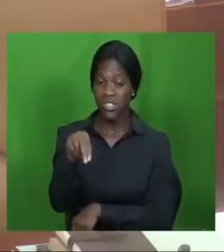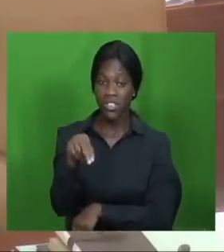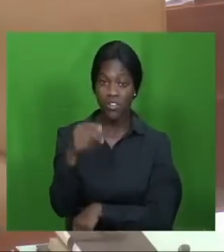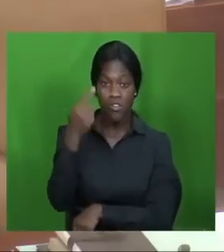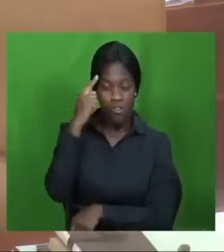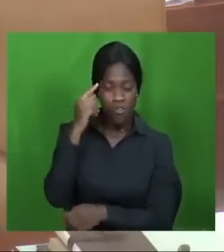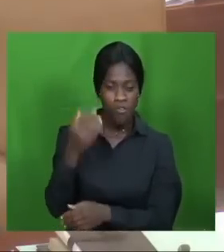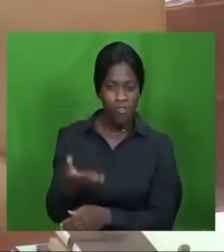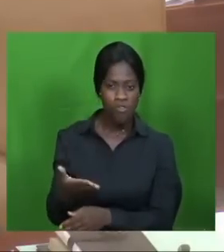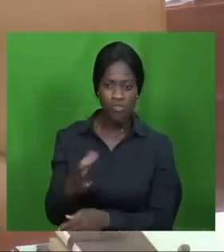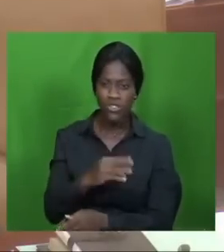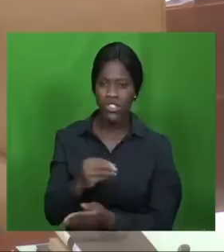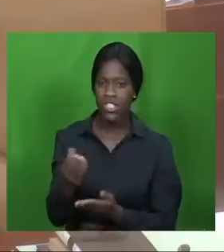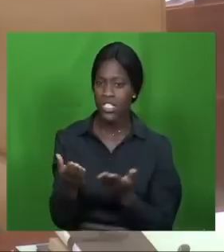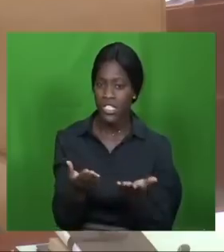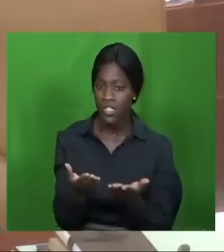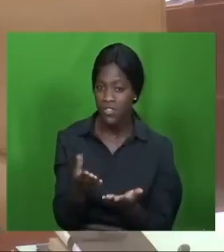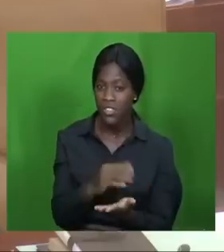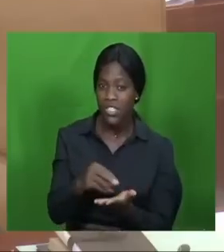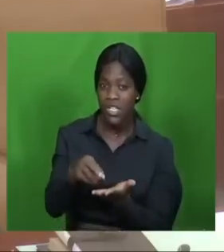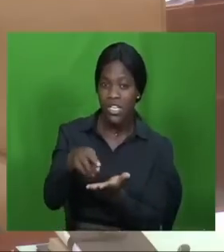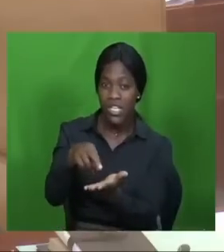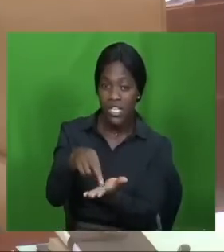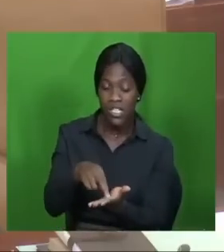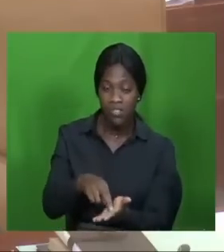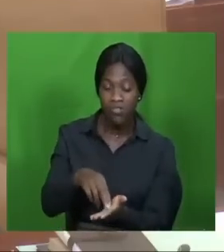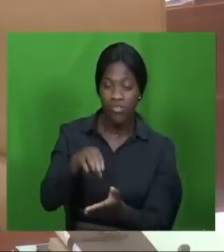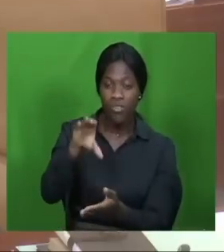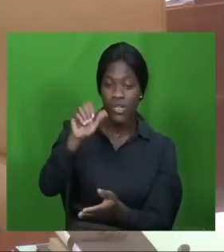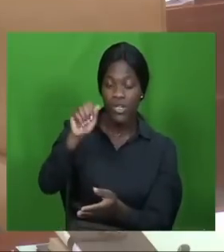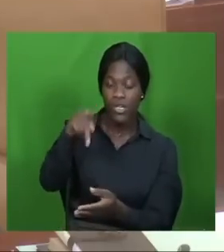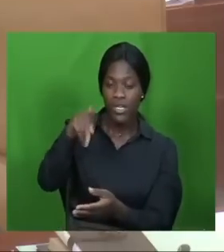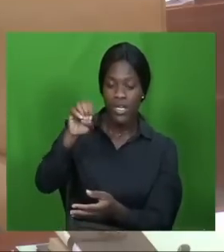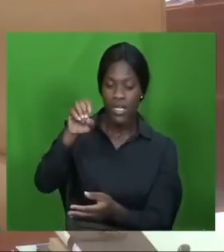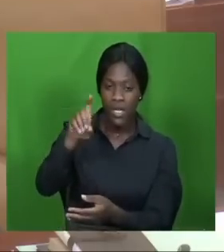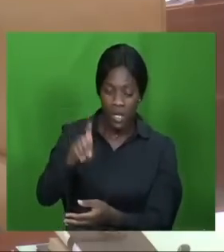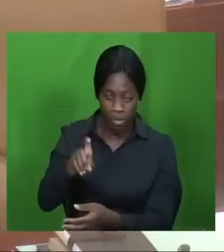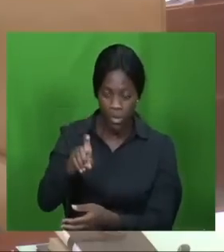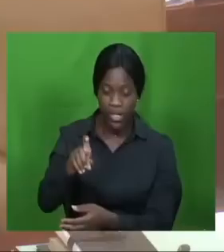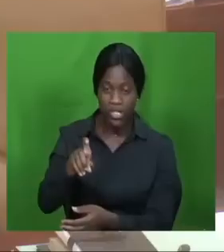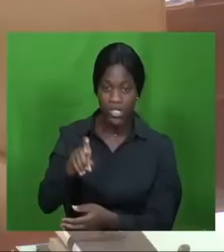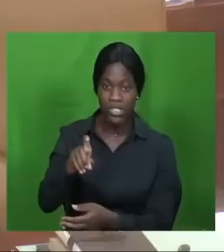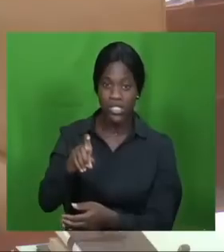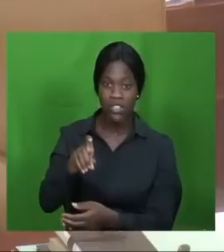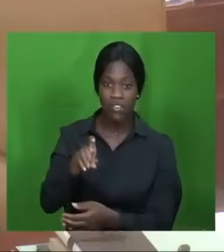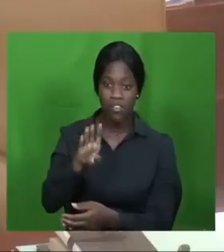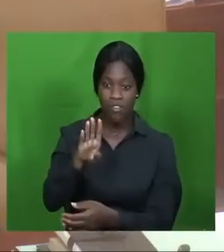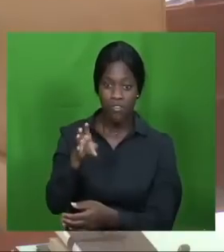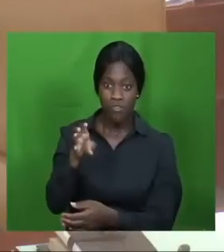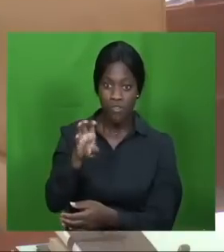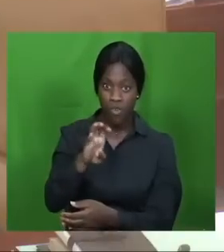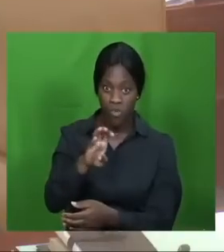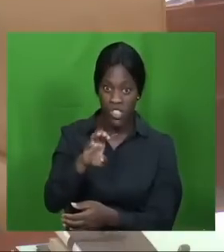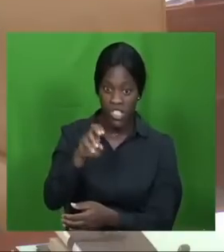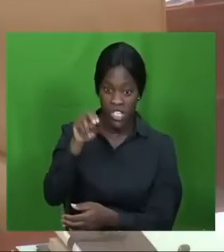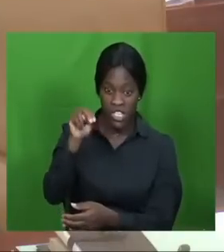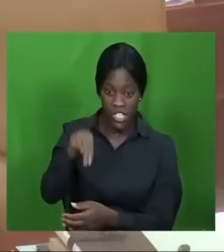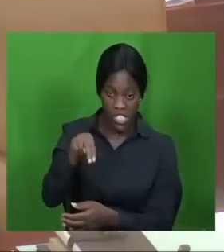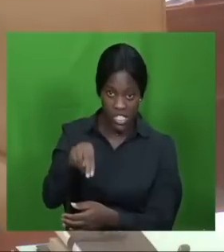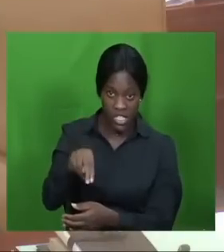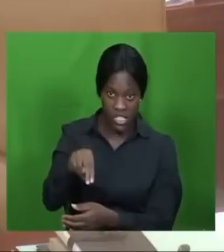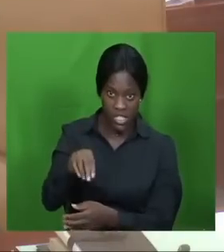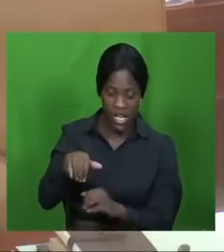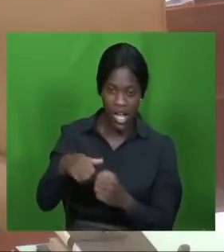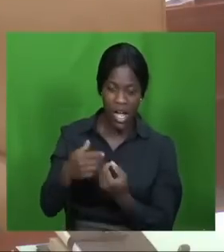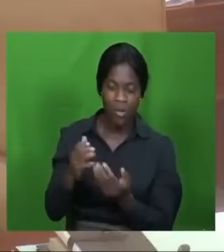Mr. Speaker, and what they required for CAPEX, out of 4 million of the revised budget, they got